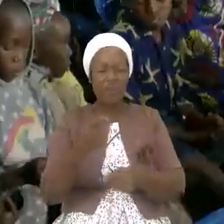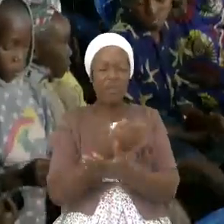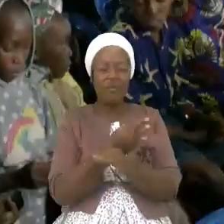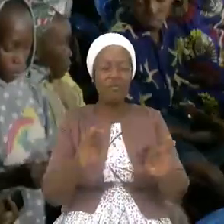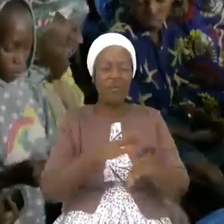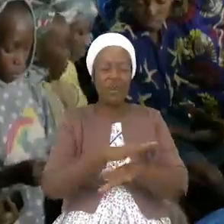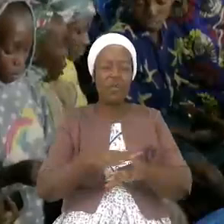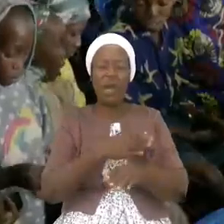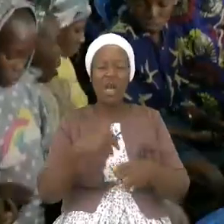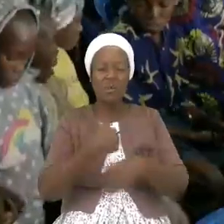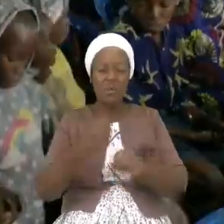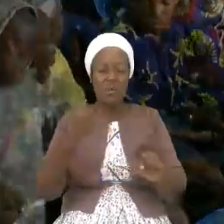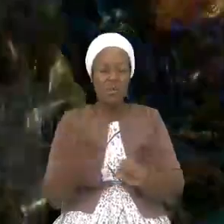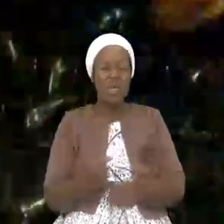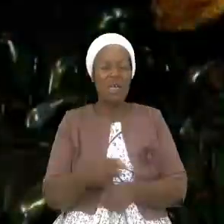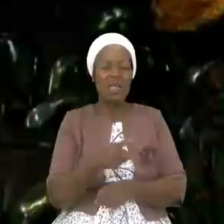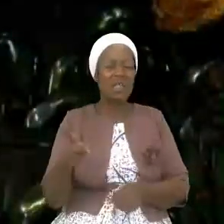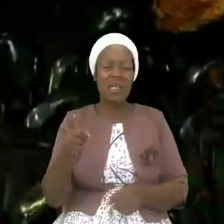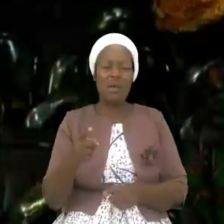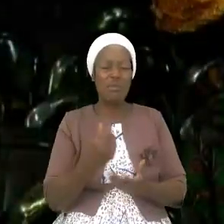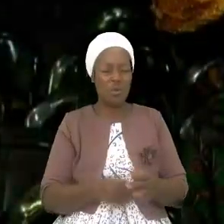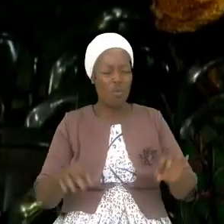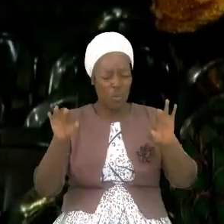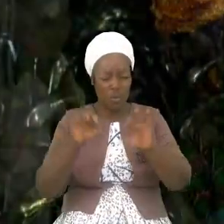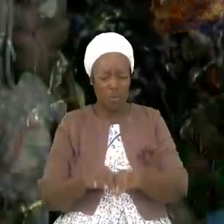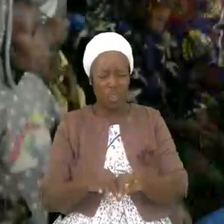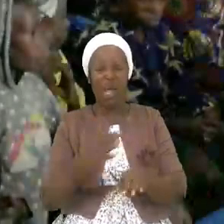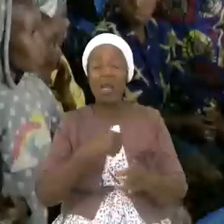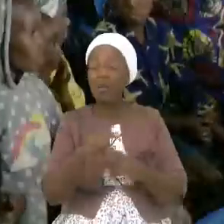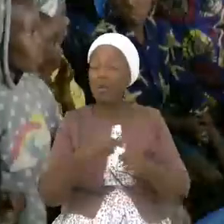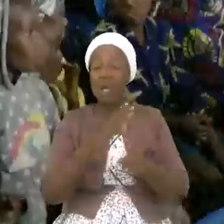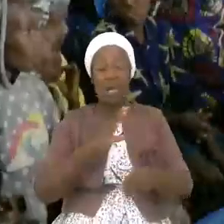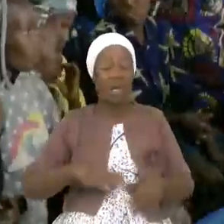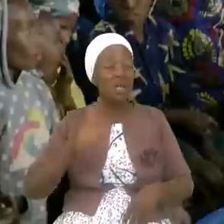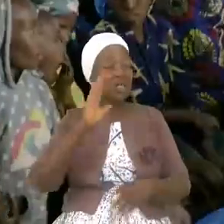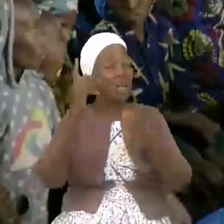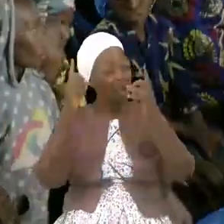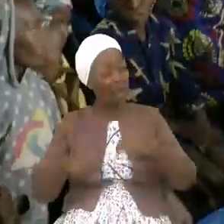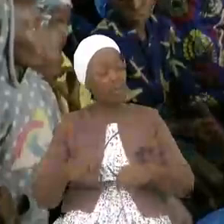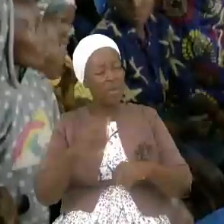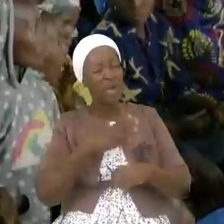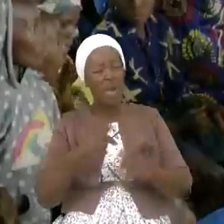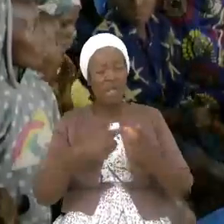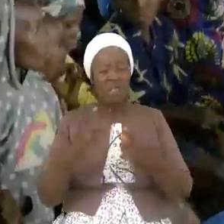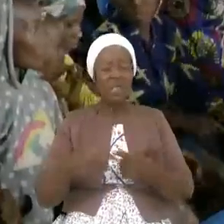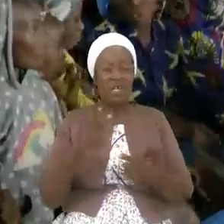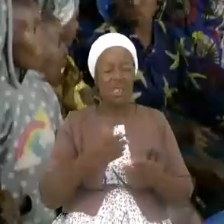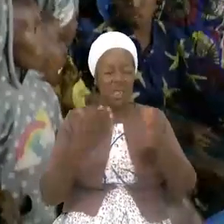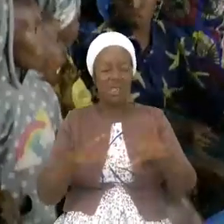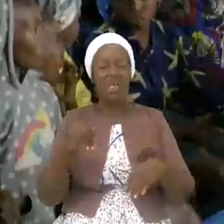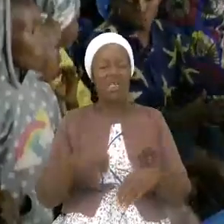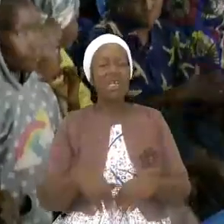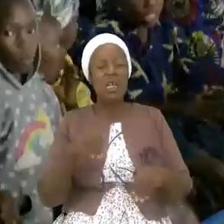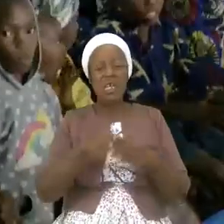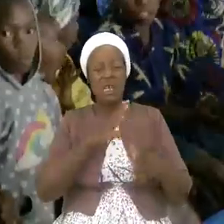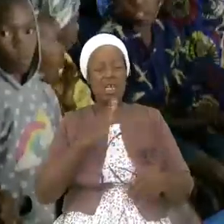when Christ shall come, and the dead in Christ shall rise, and we which are alive shall be taken up to heaven, I pray